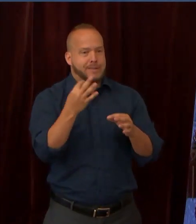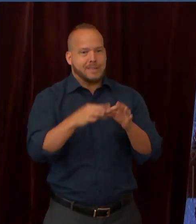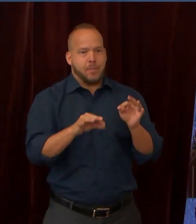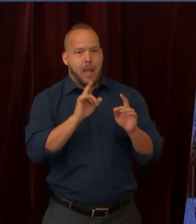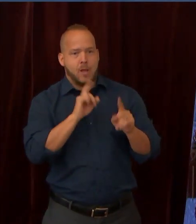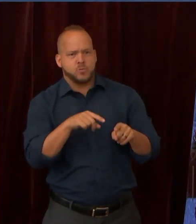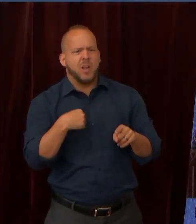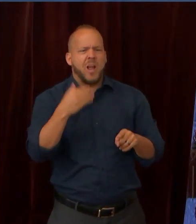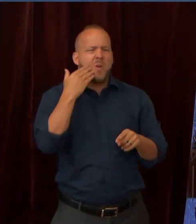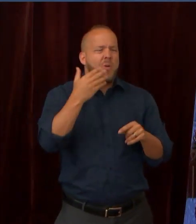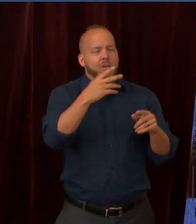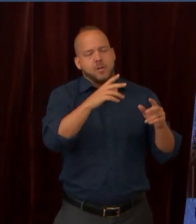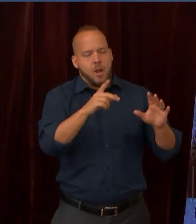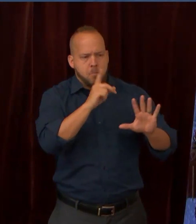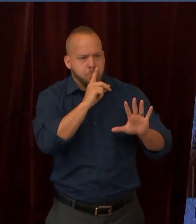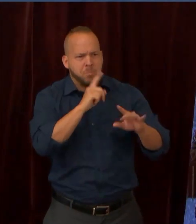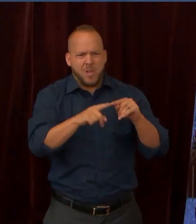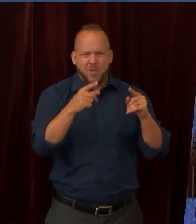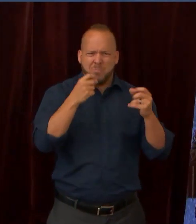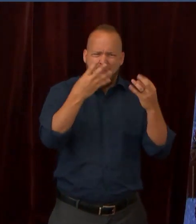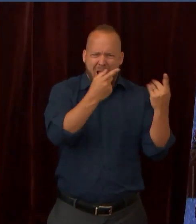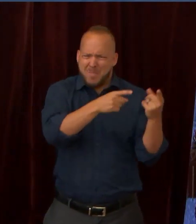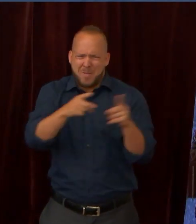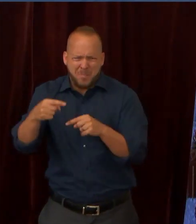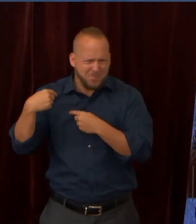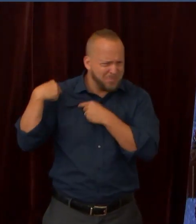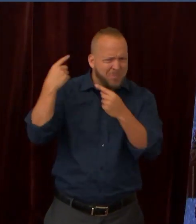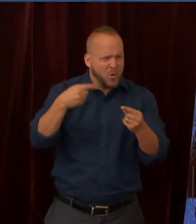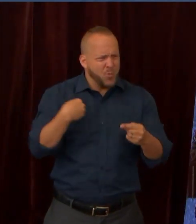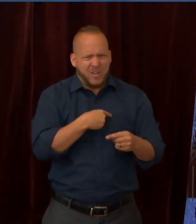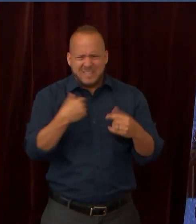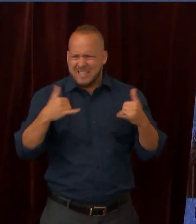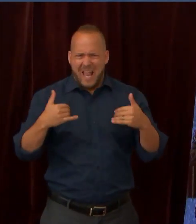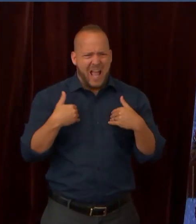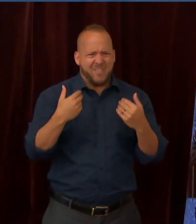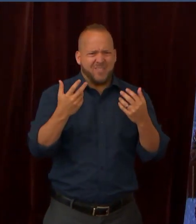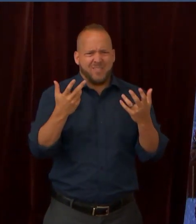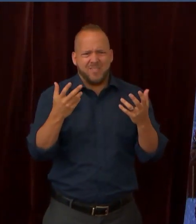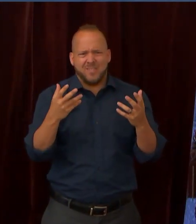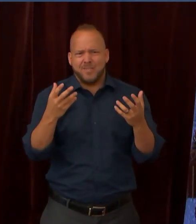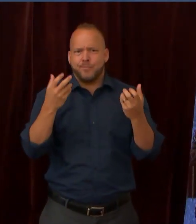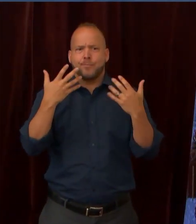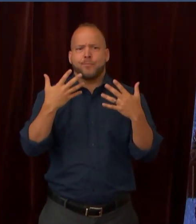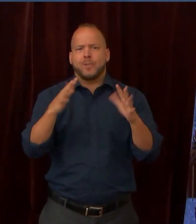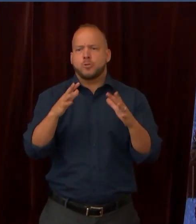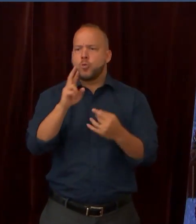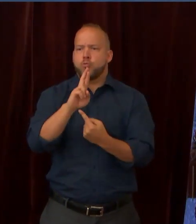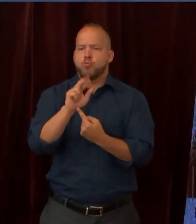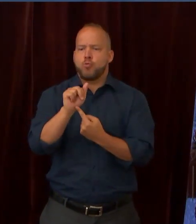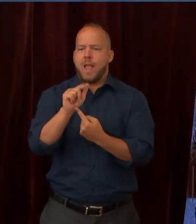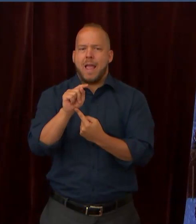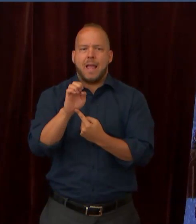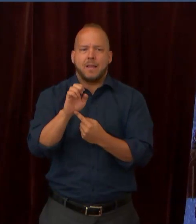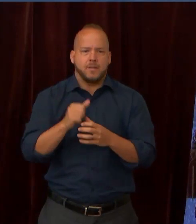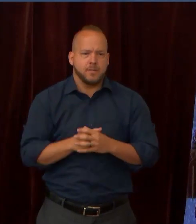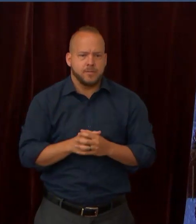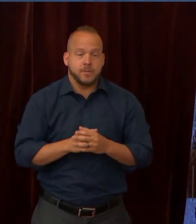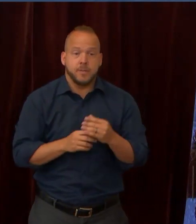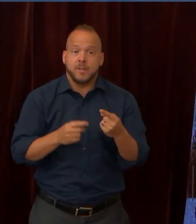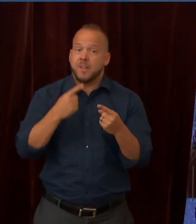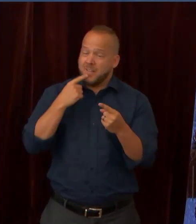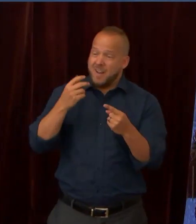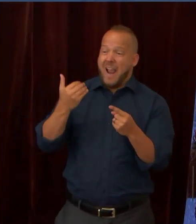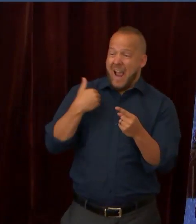have a meaningful infection rate in our state, unfortunately. And I wish it had been eliminated, but it